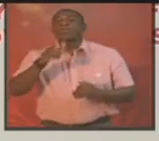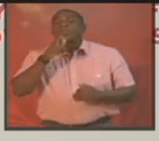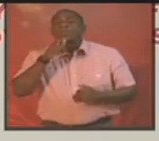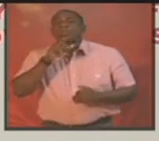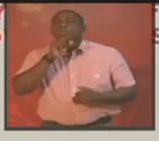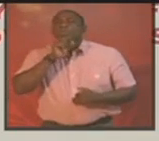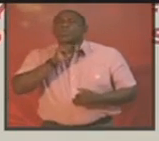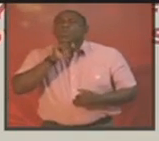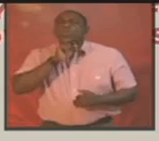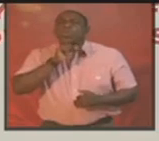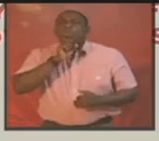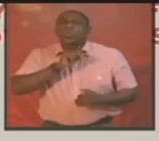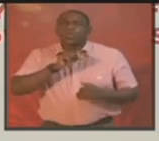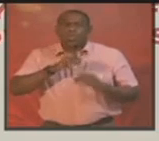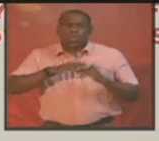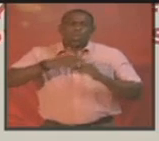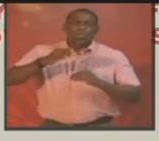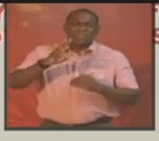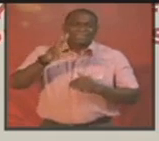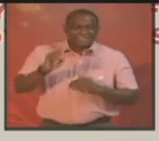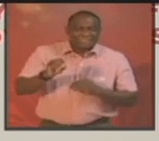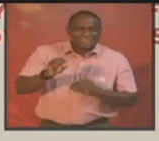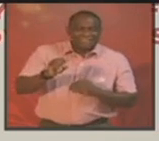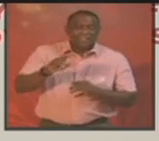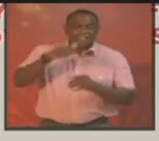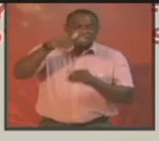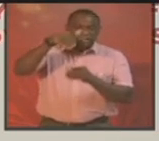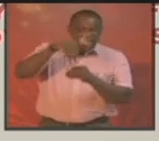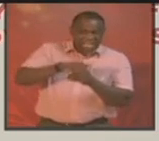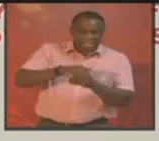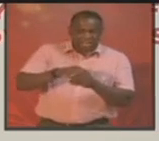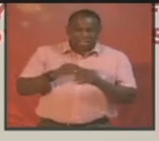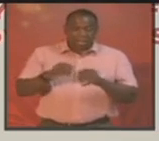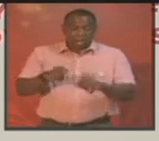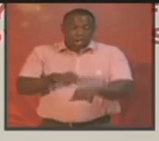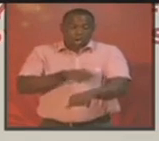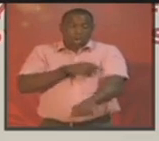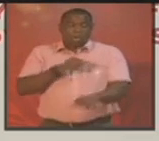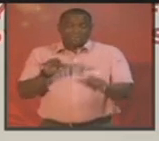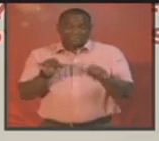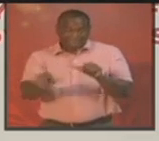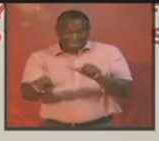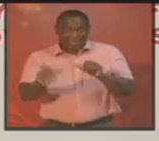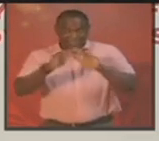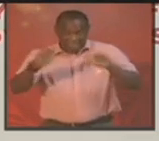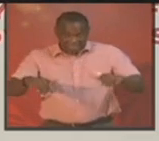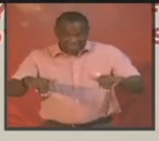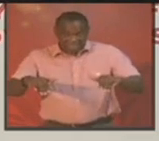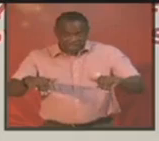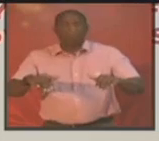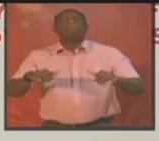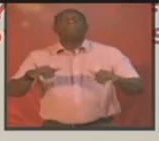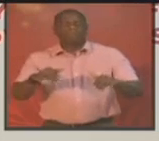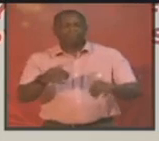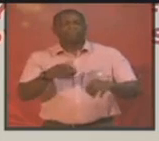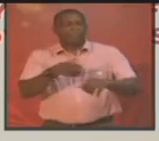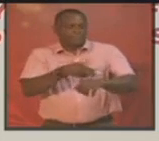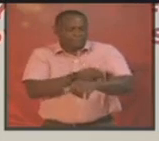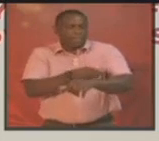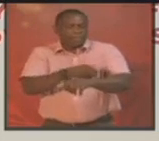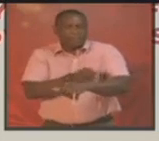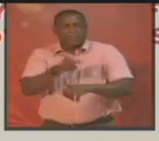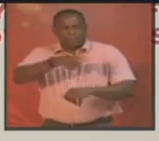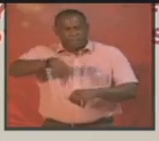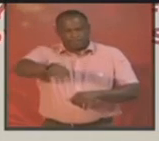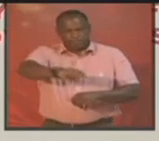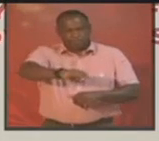hospitals. That will take care of that first tranche of 50,000. Then we move into